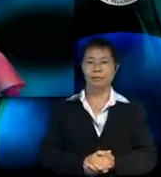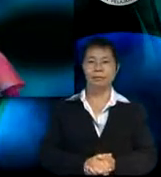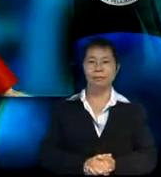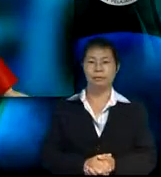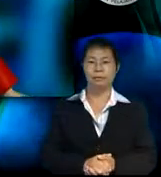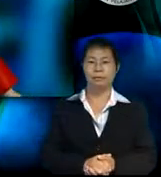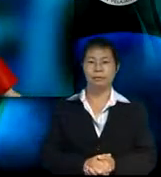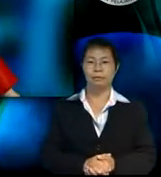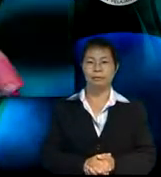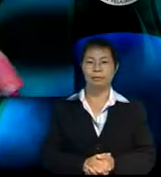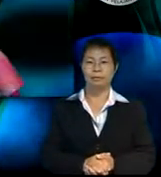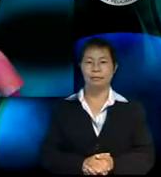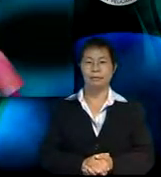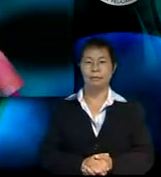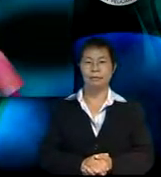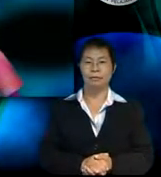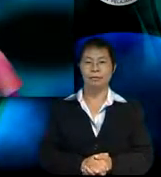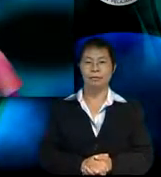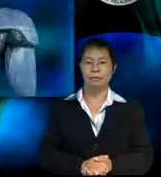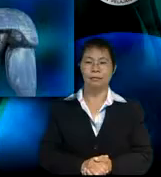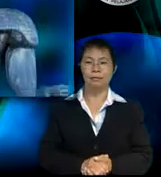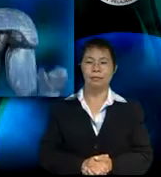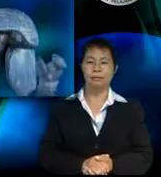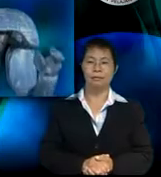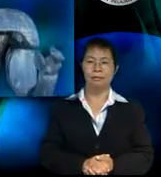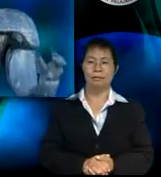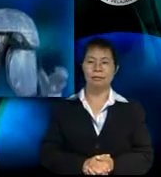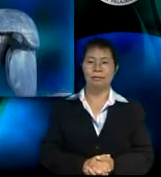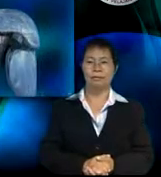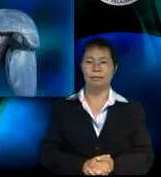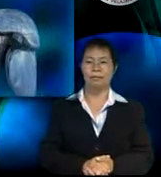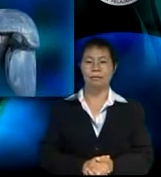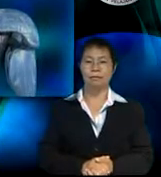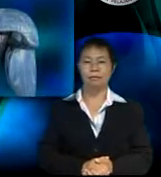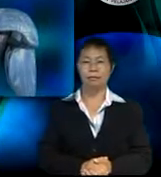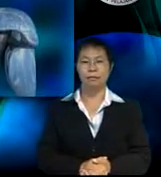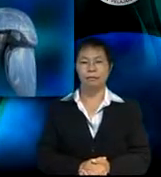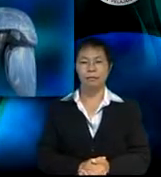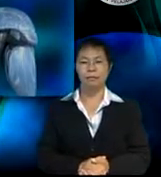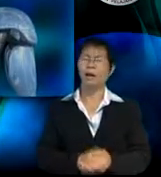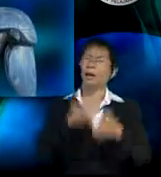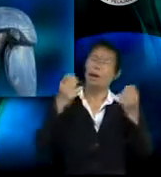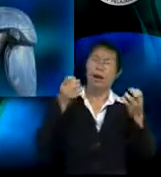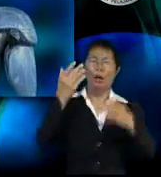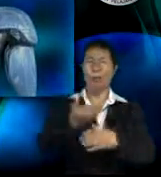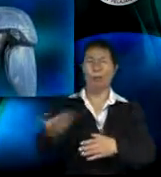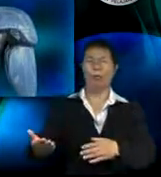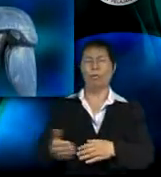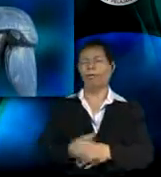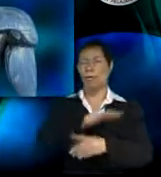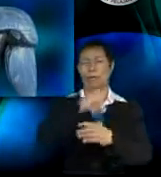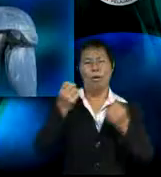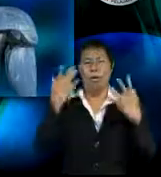bicycle, the spoon. jewelry. And a lot more, all electroplated